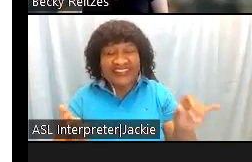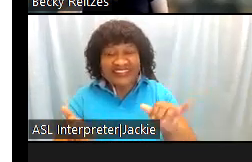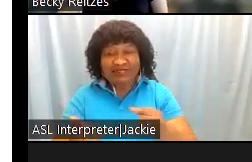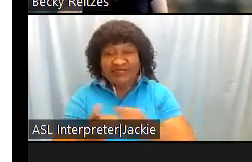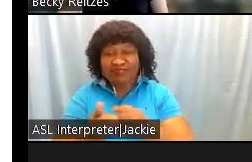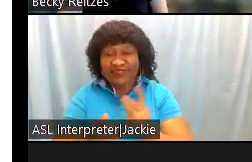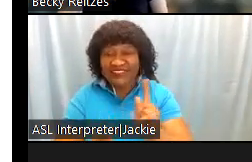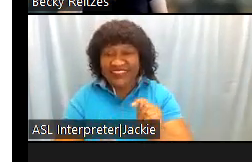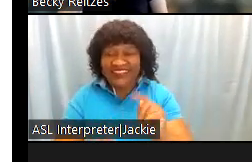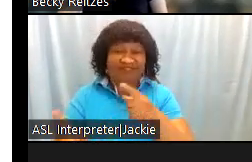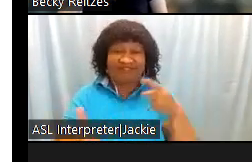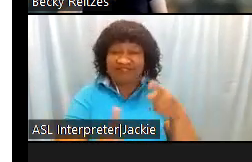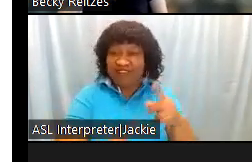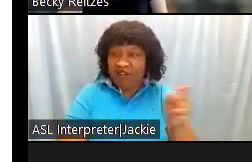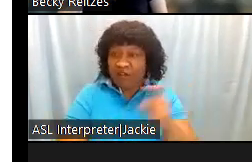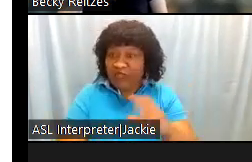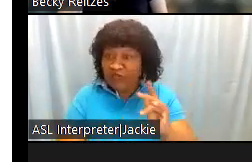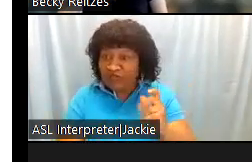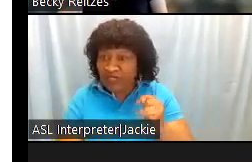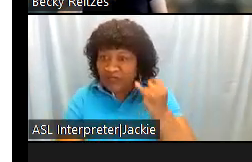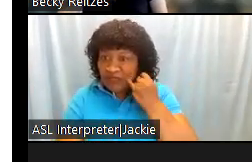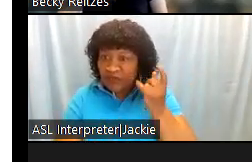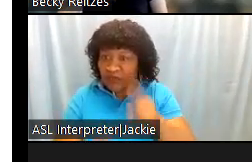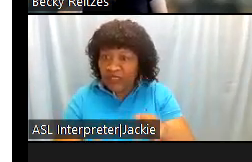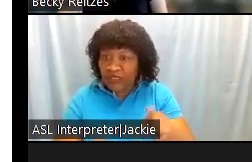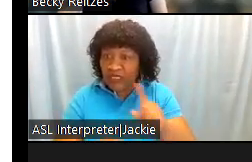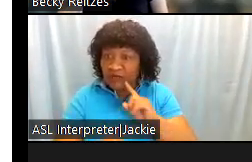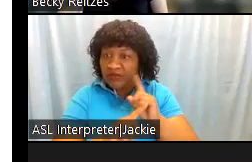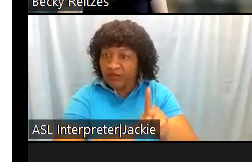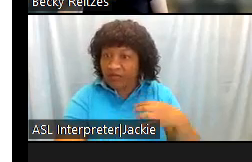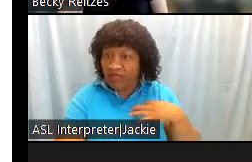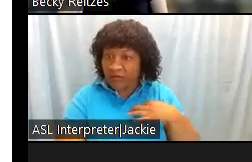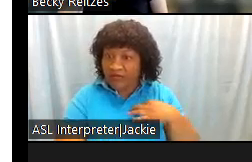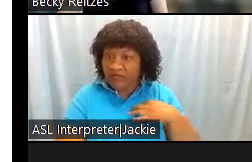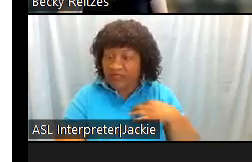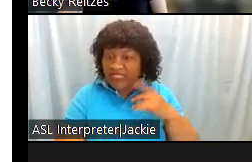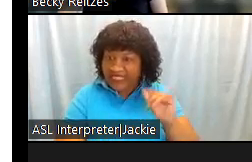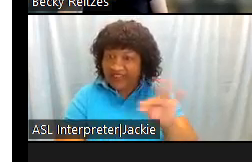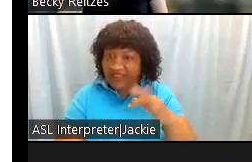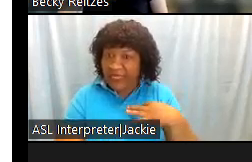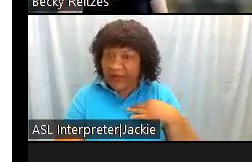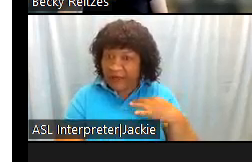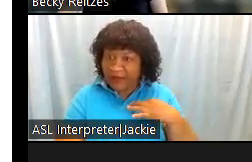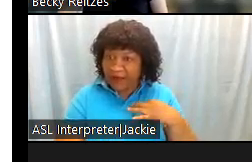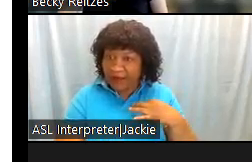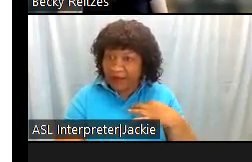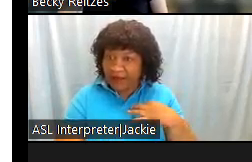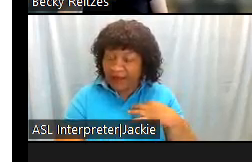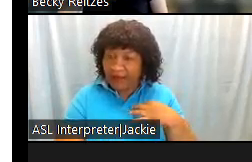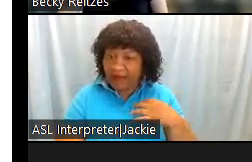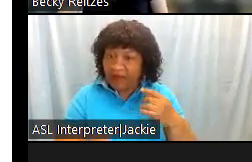Oh, I'm sorry. There's a question in the chat. When they respond to applicants, if they replied, and I think the question is